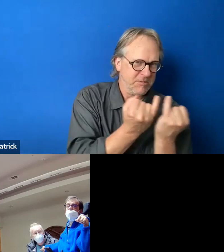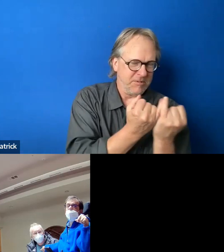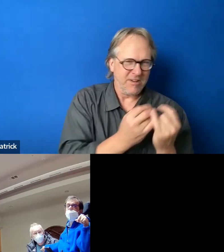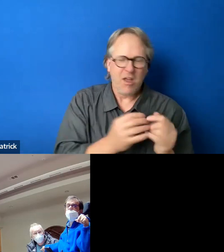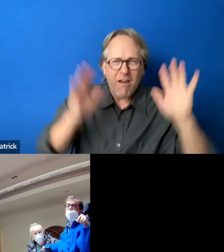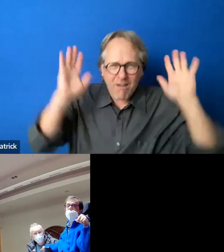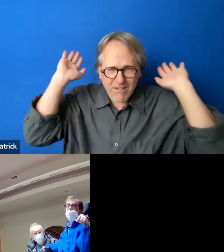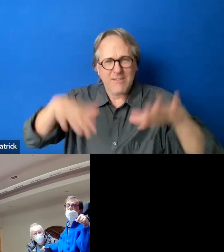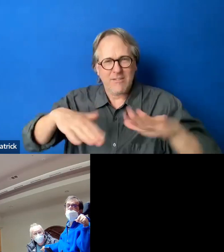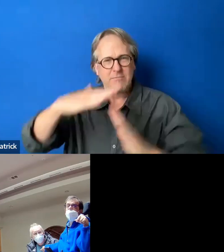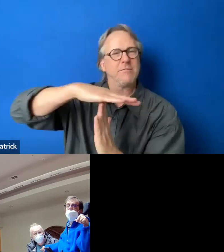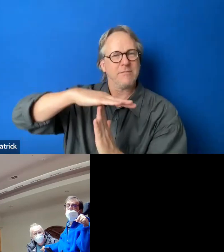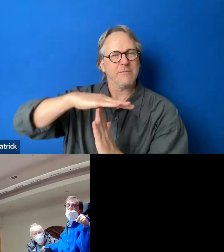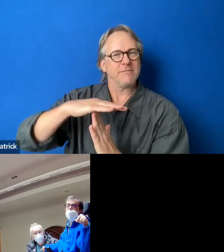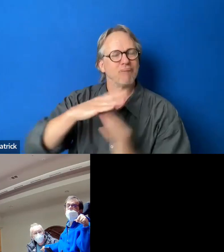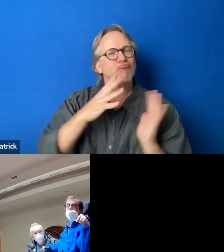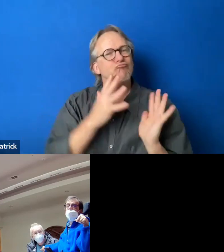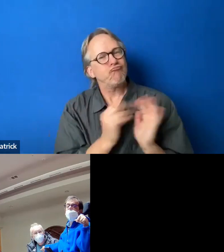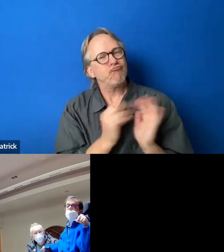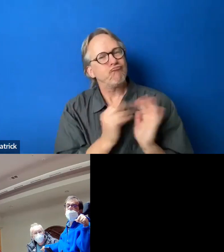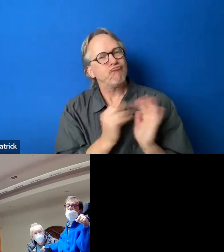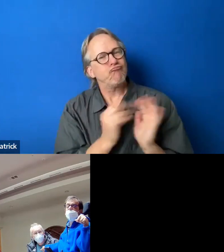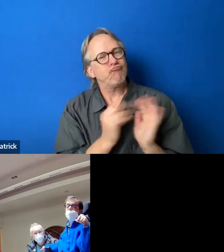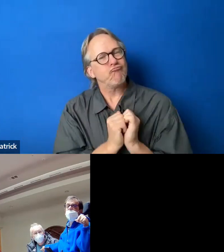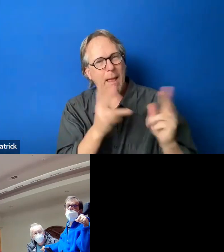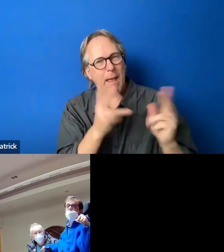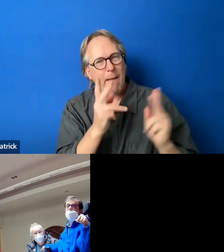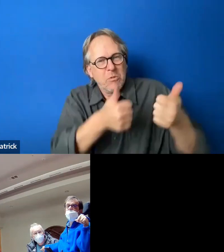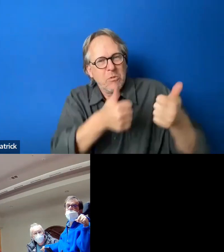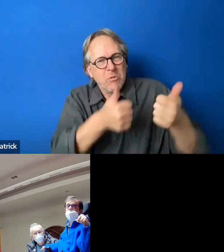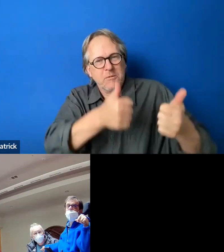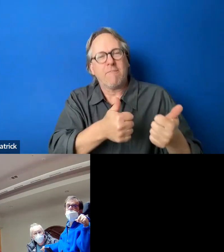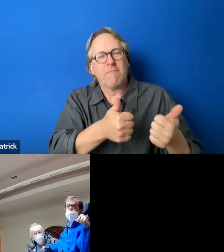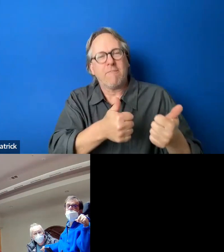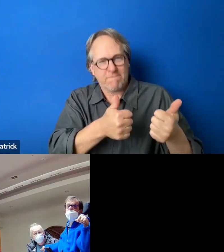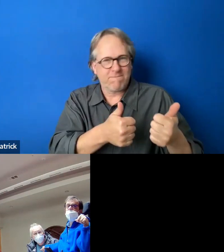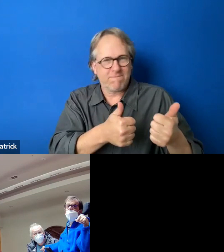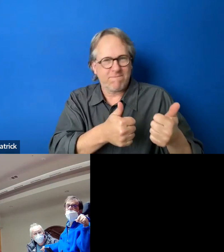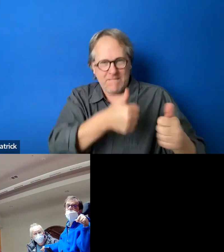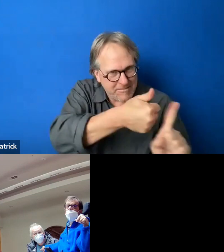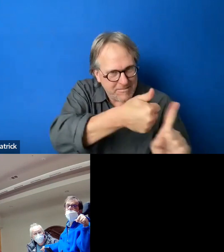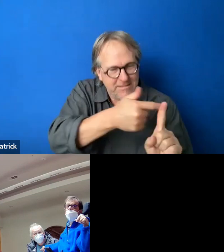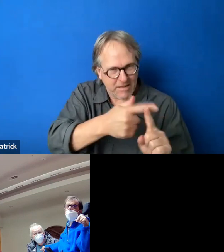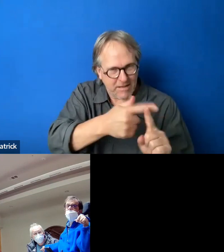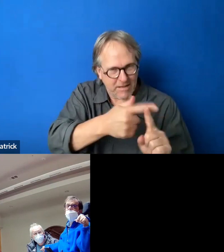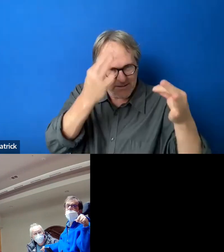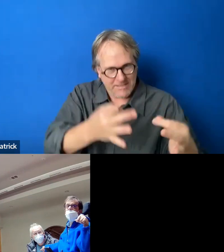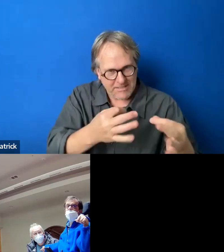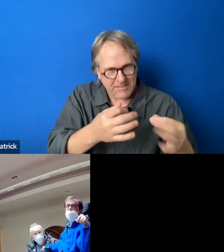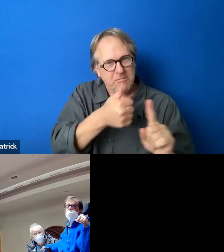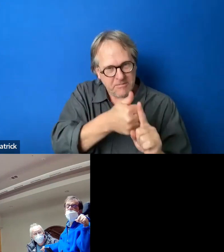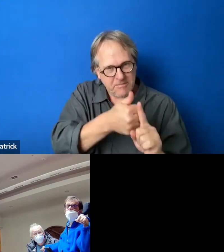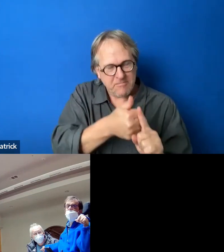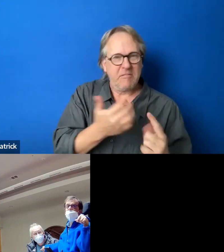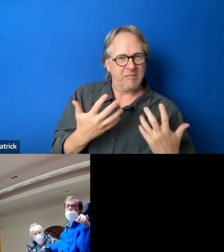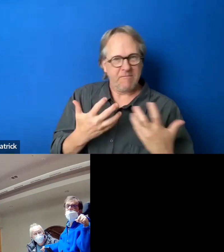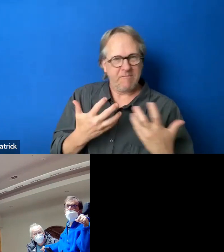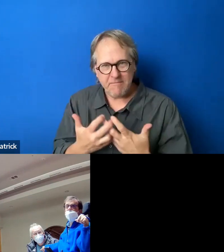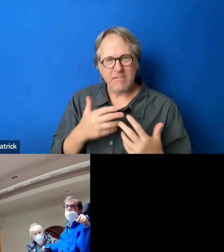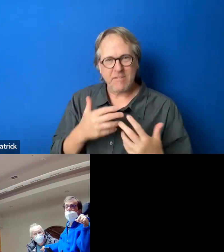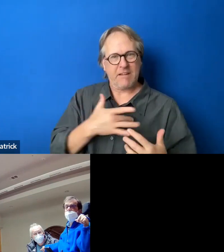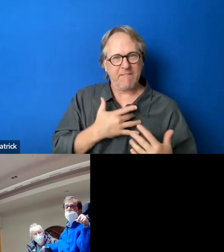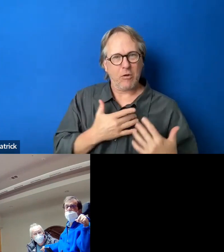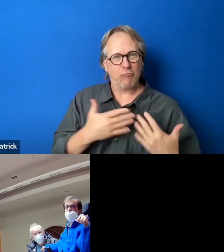or why that, but to just let people be for a while and just kind of decide whether they feel